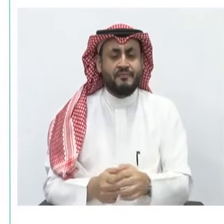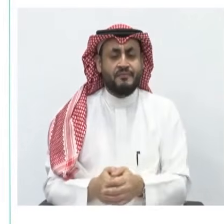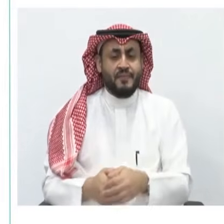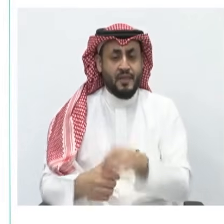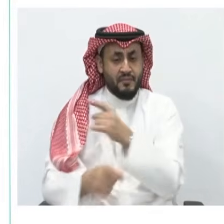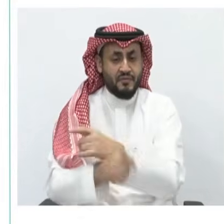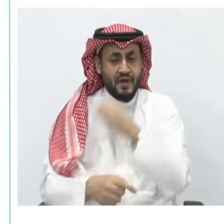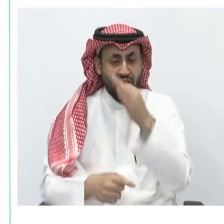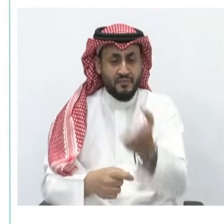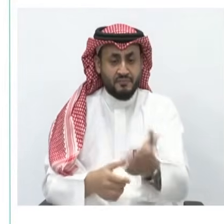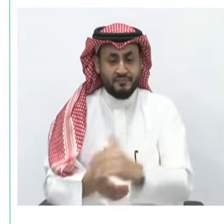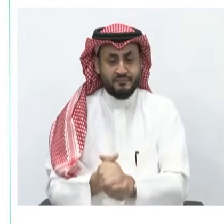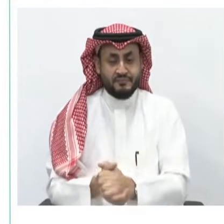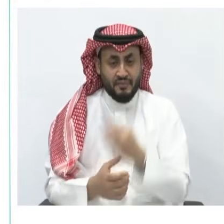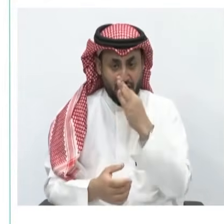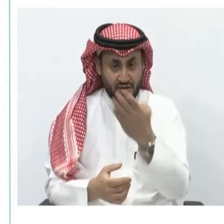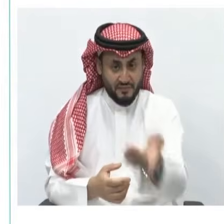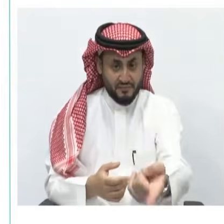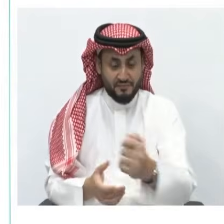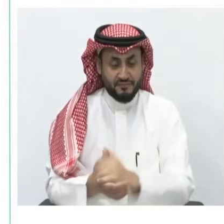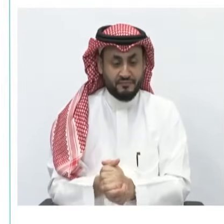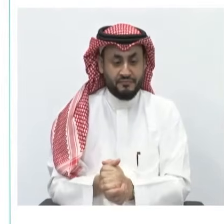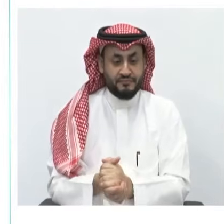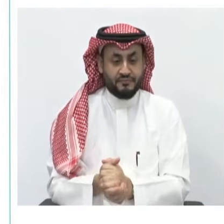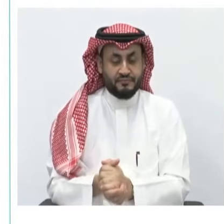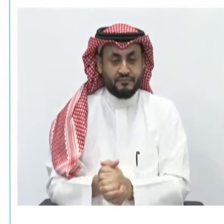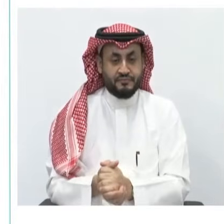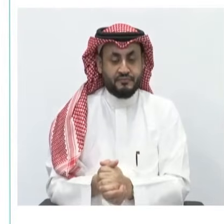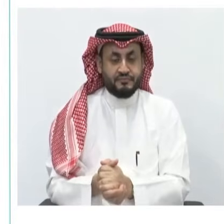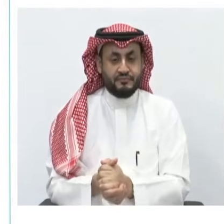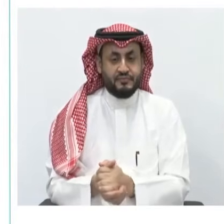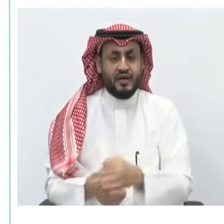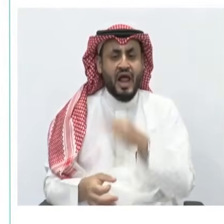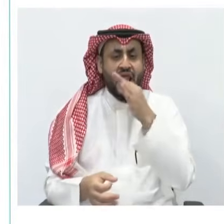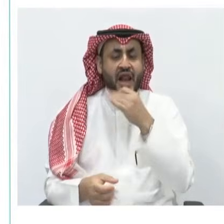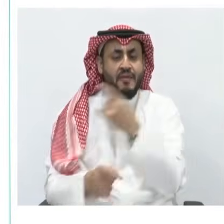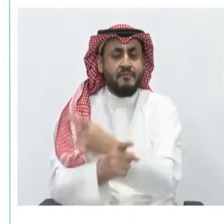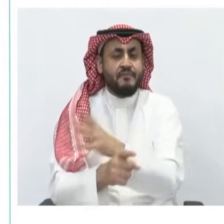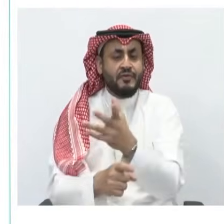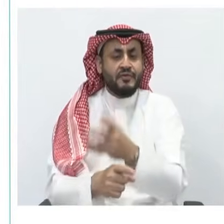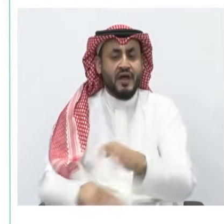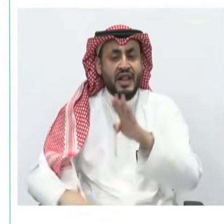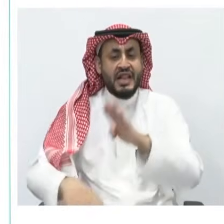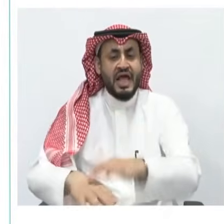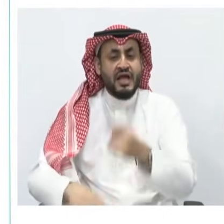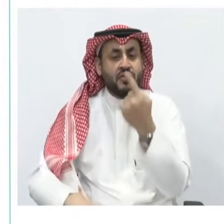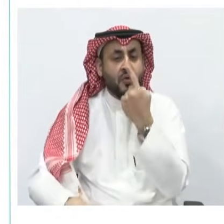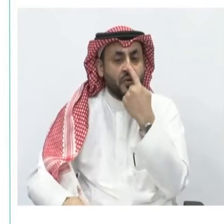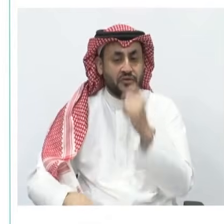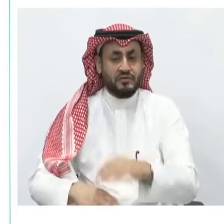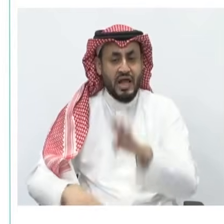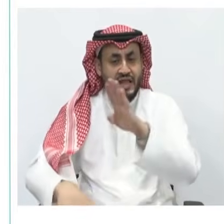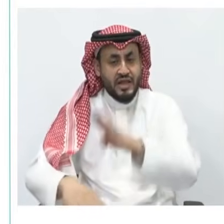so the teacher here says, the teacher says, touch your nose.